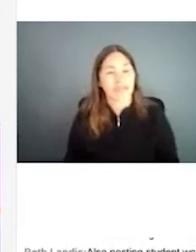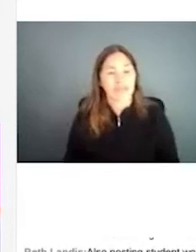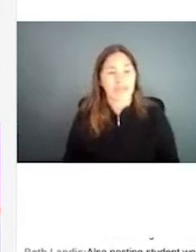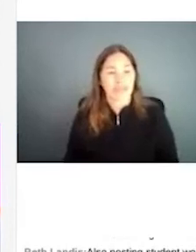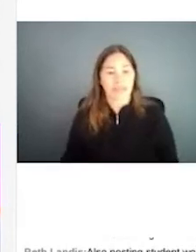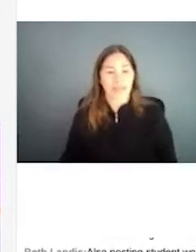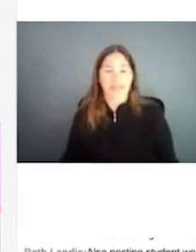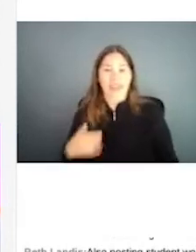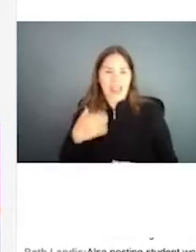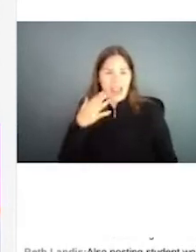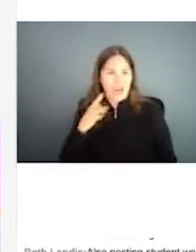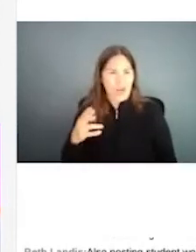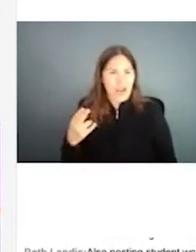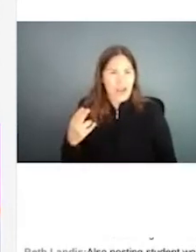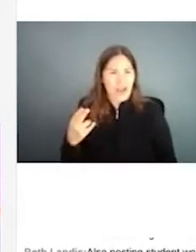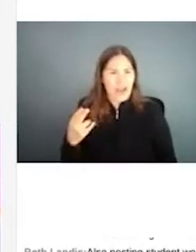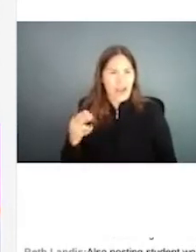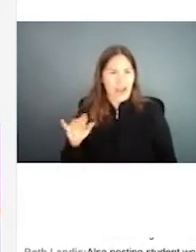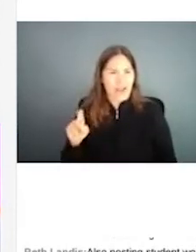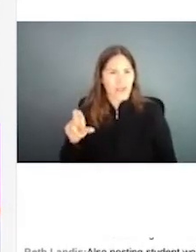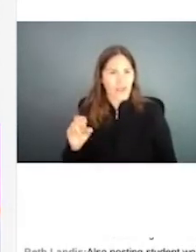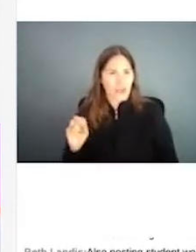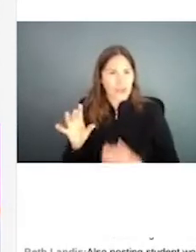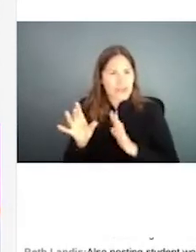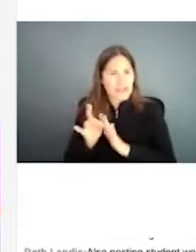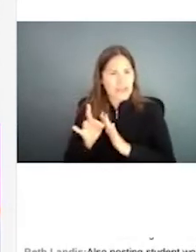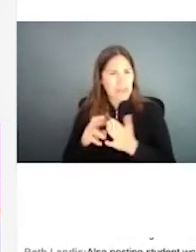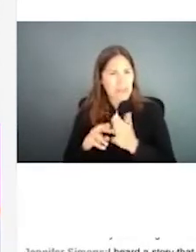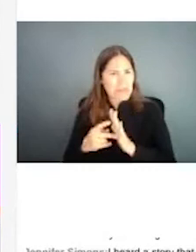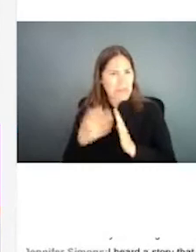I don't know what hydro stickers are, but I'm looking it up right now.